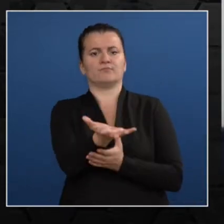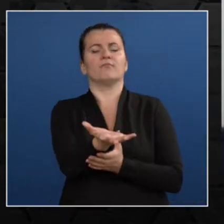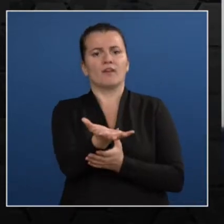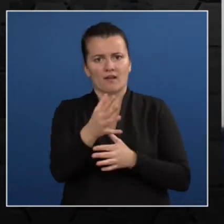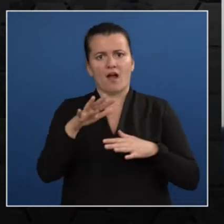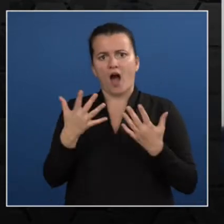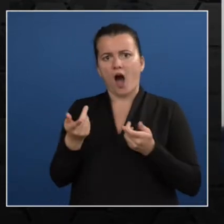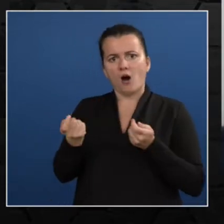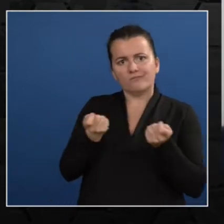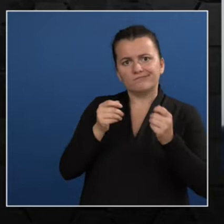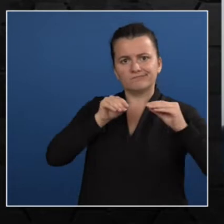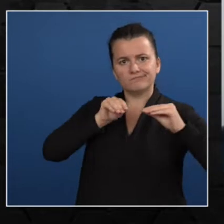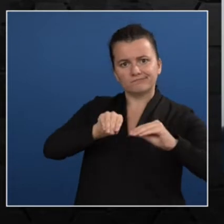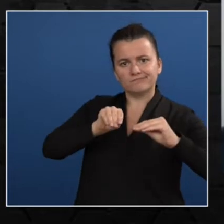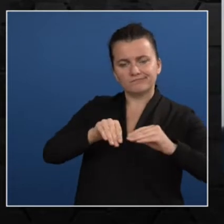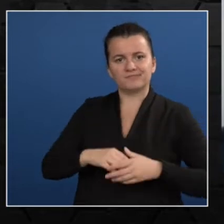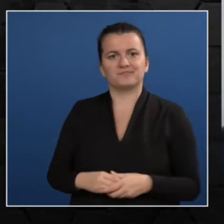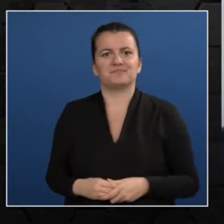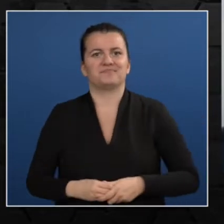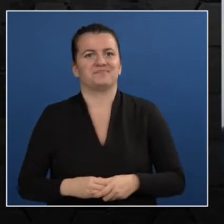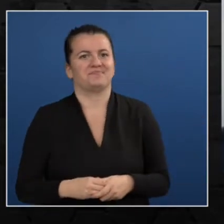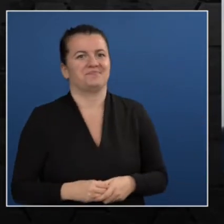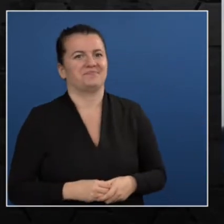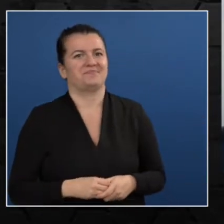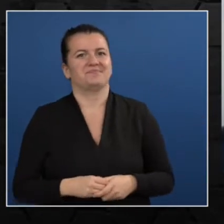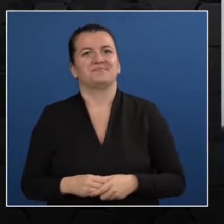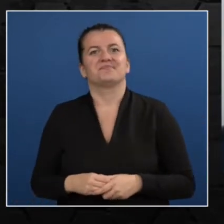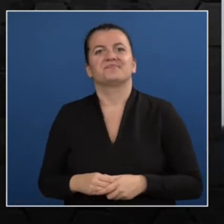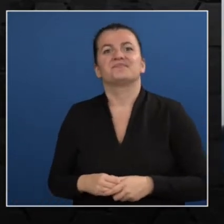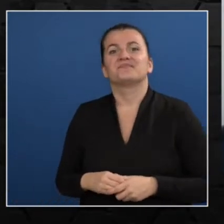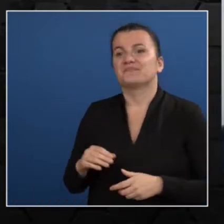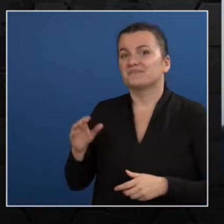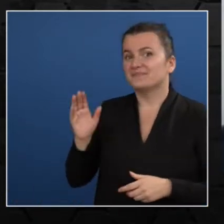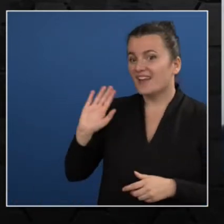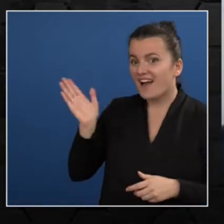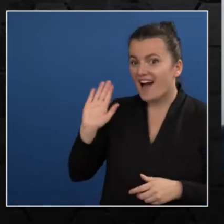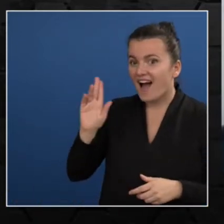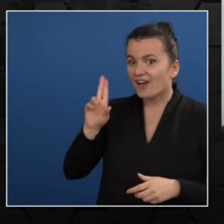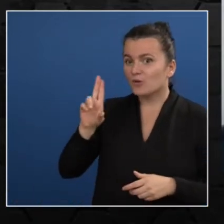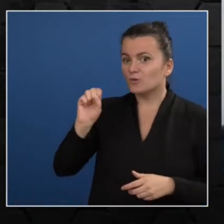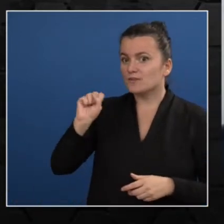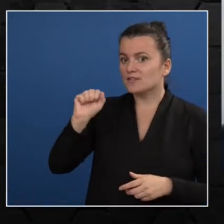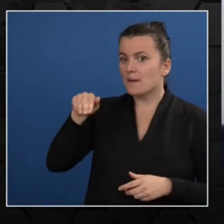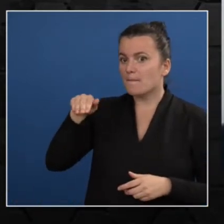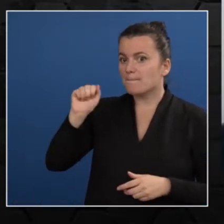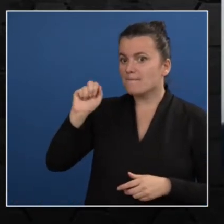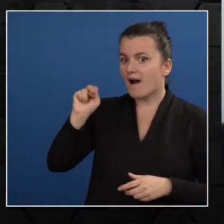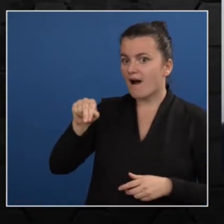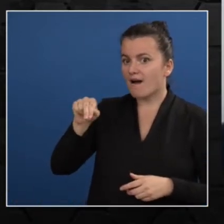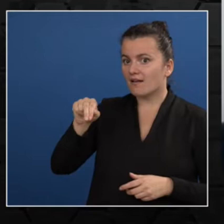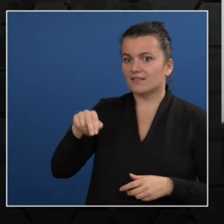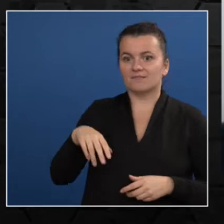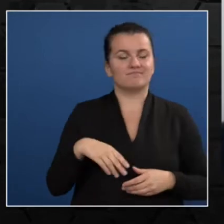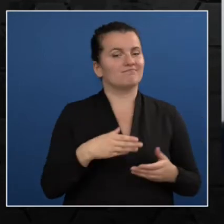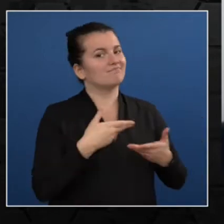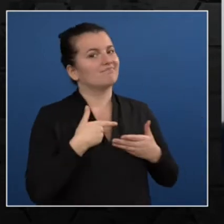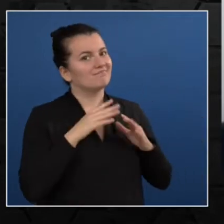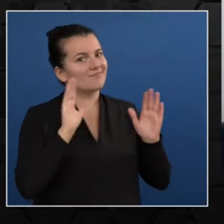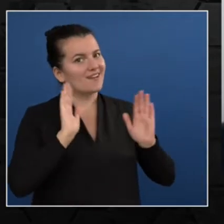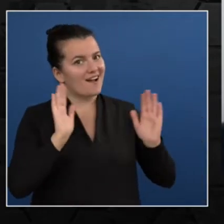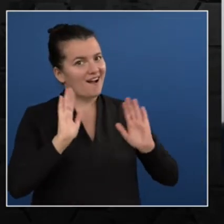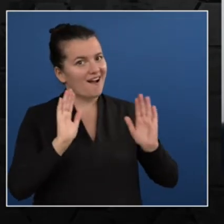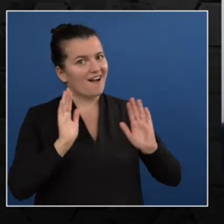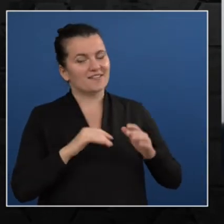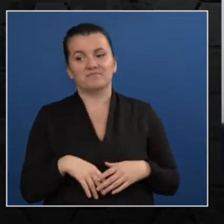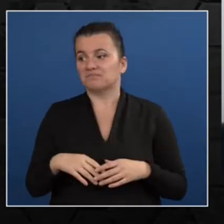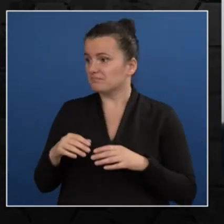Hi, Usman. Welcome to Global AI Student Conference. How are you doing today? Hey Stephen, thank you for having me